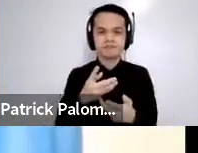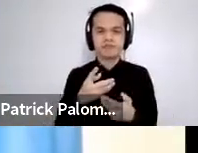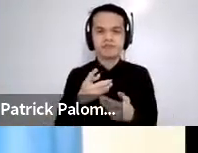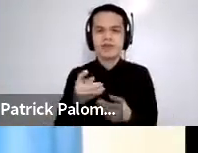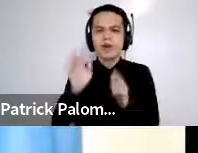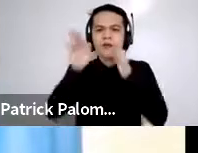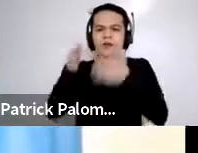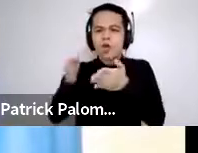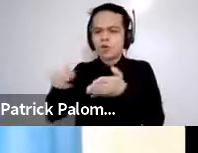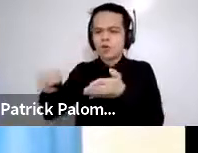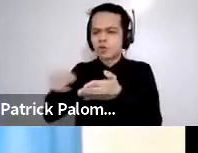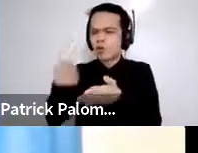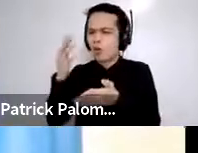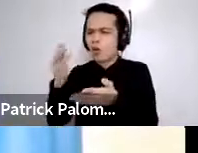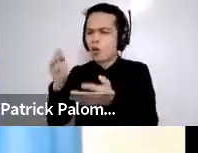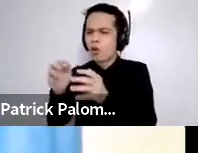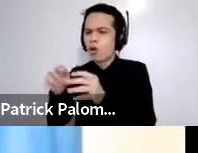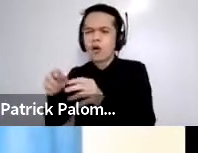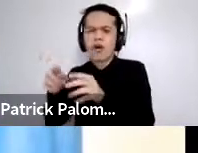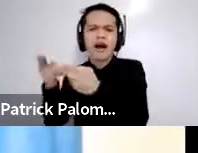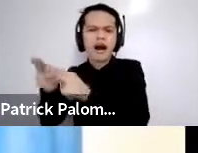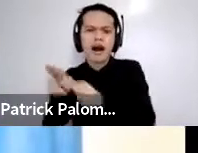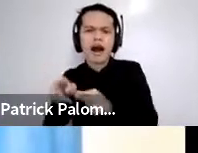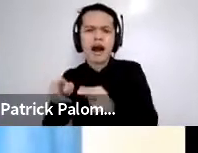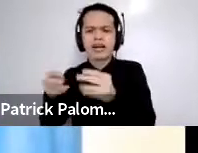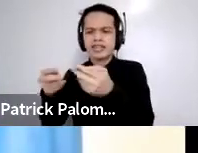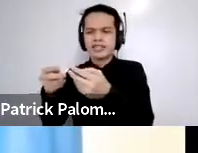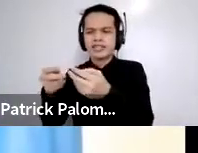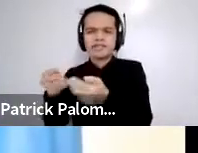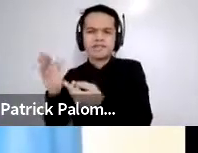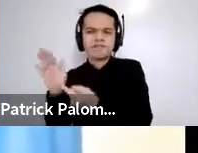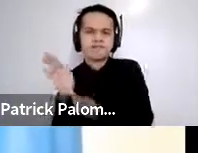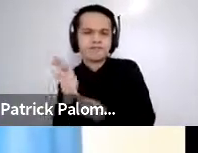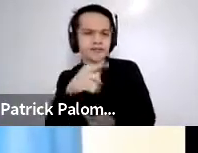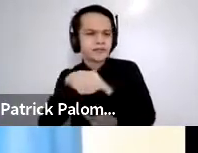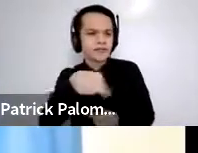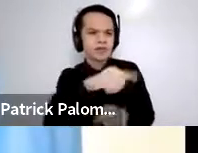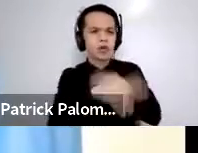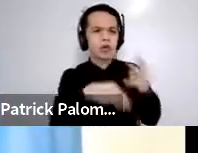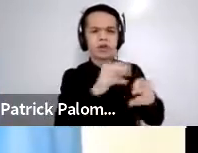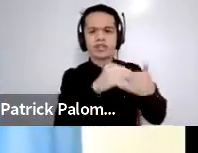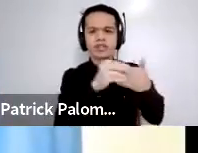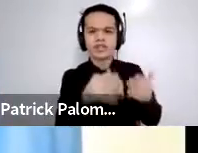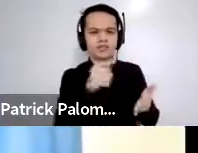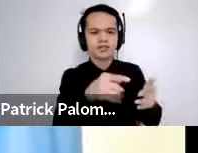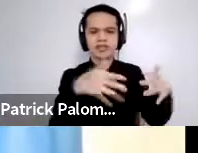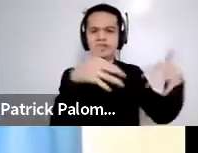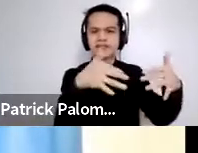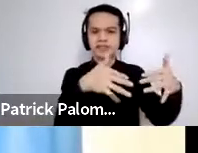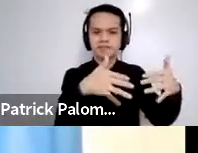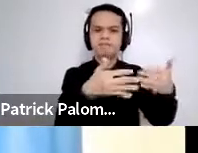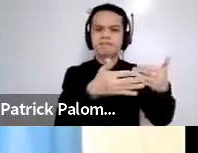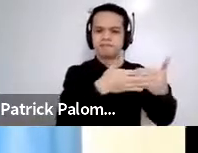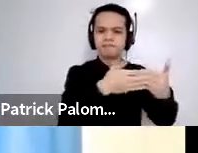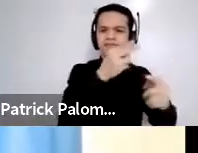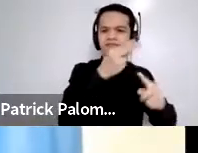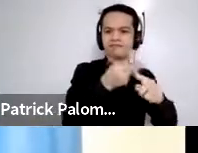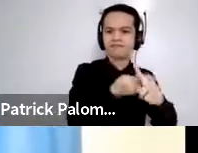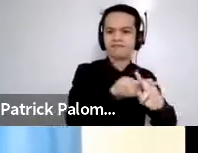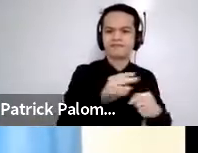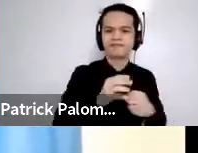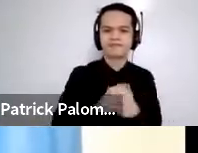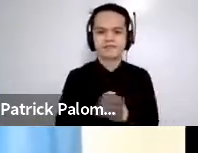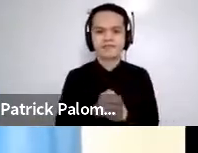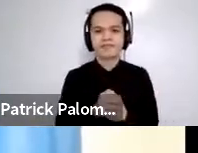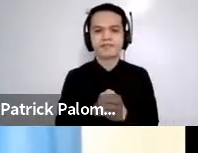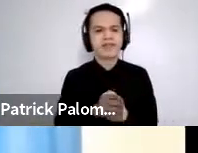crisis to compel world leaders at the UN Climate Change Conference in November to take meaningful